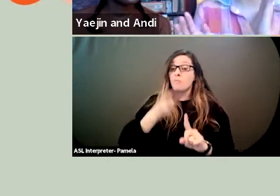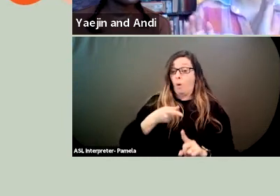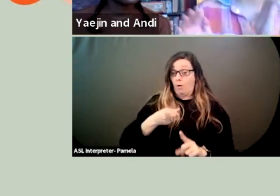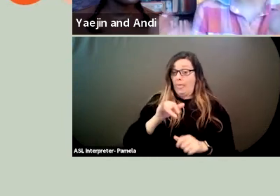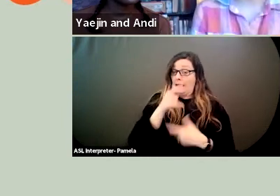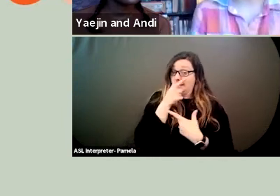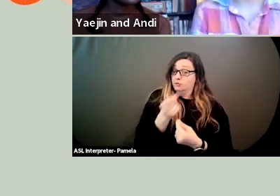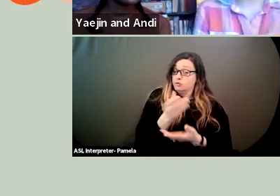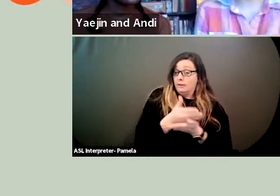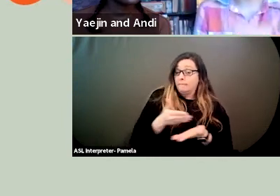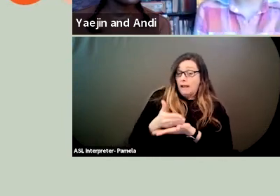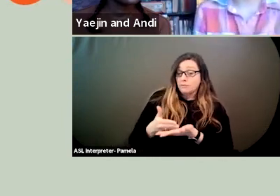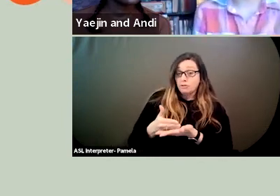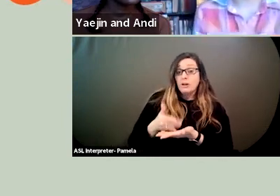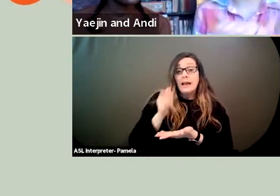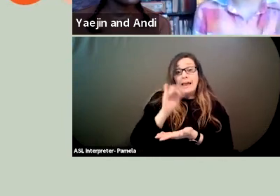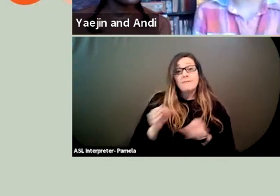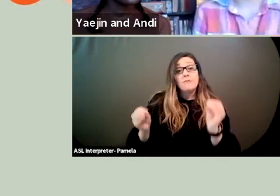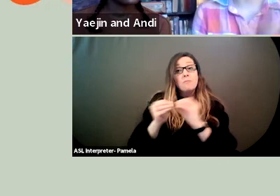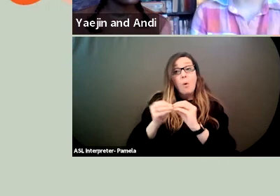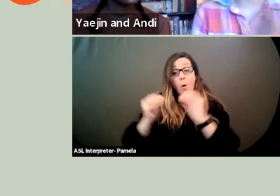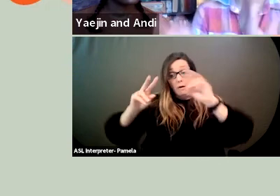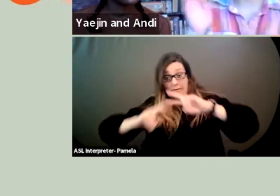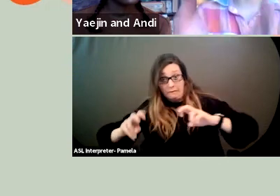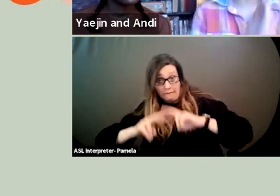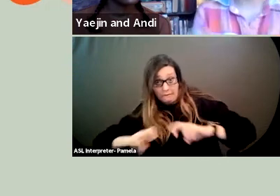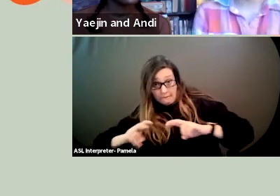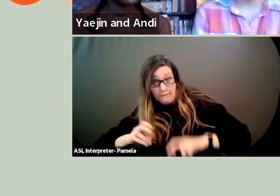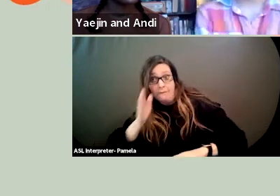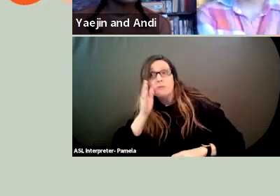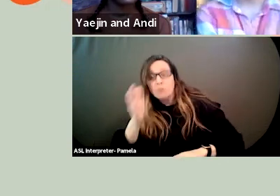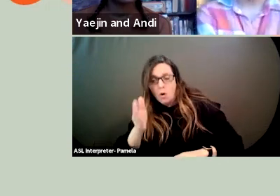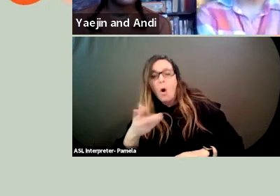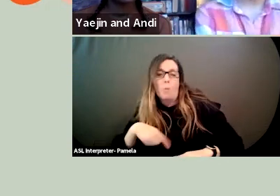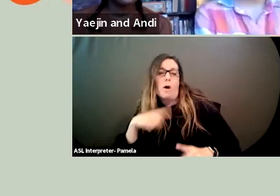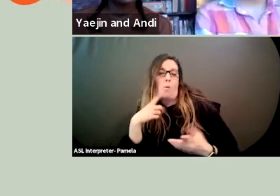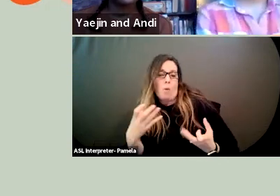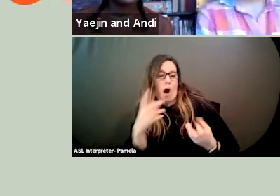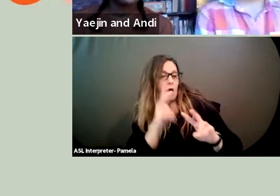and in our further analysis of this topic, we do want to like look at that. So.